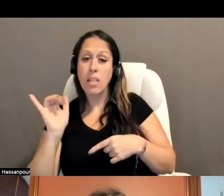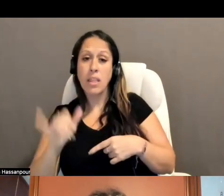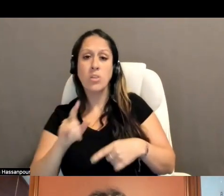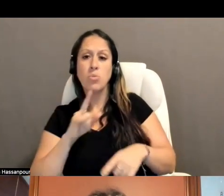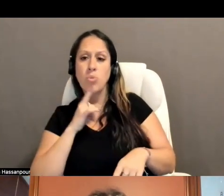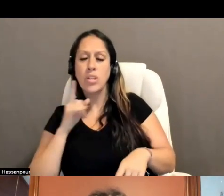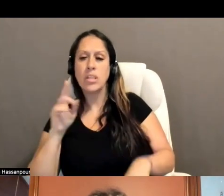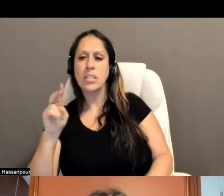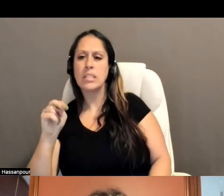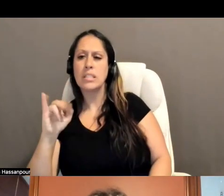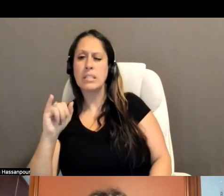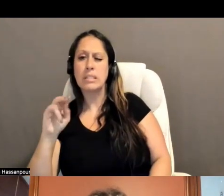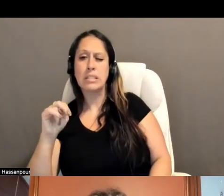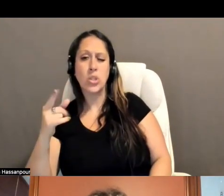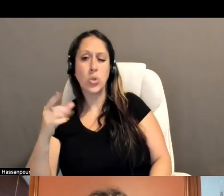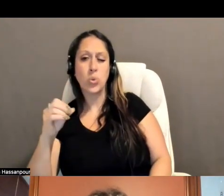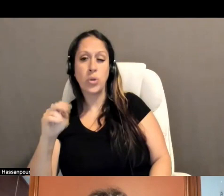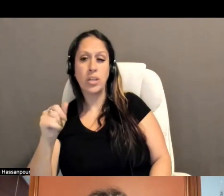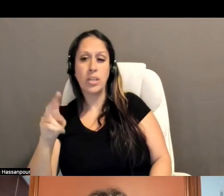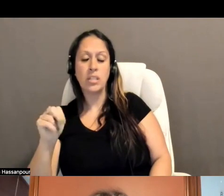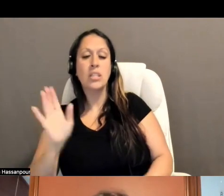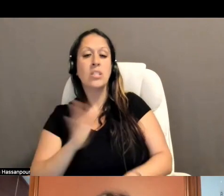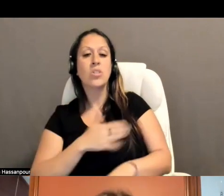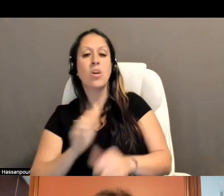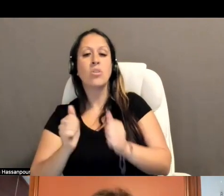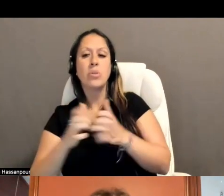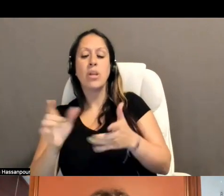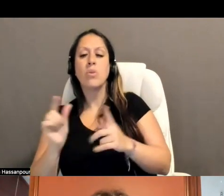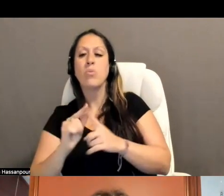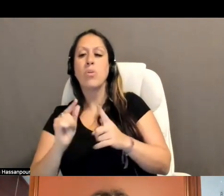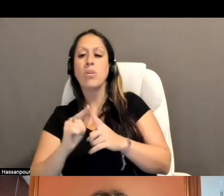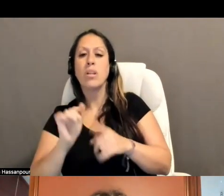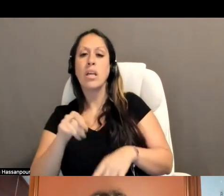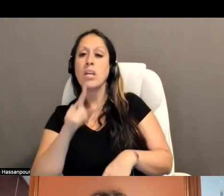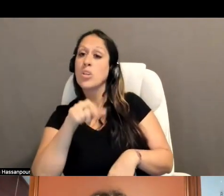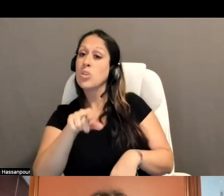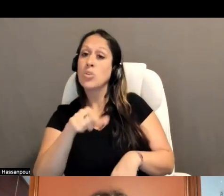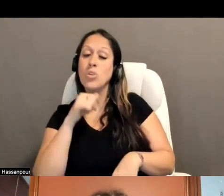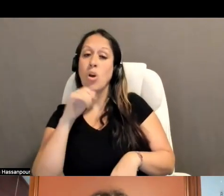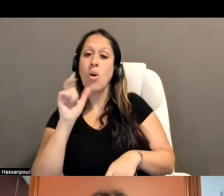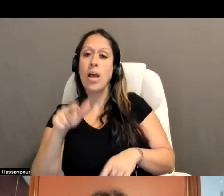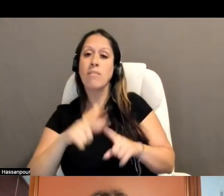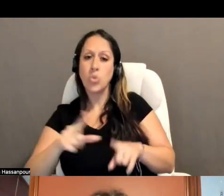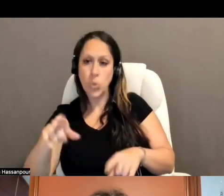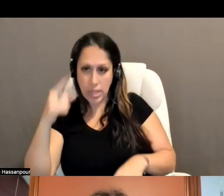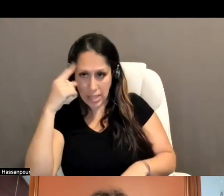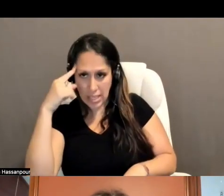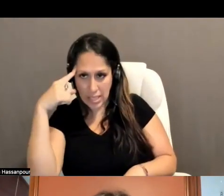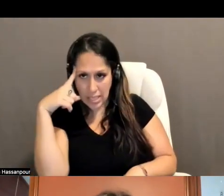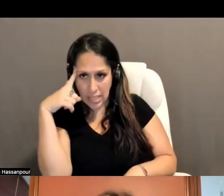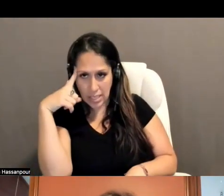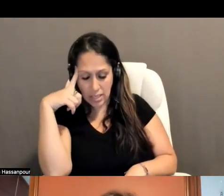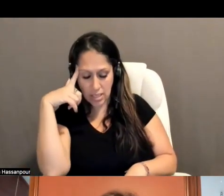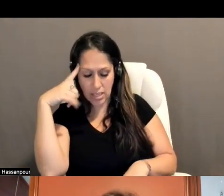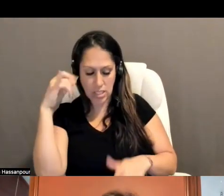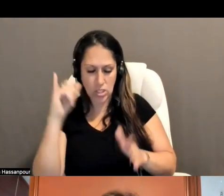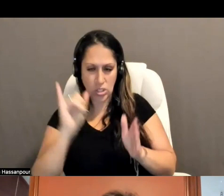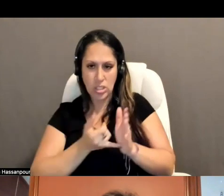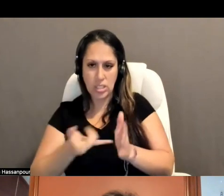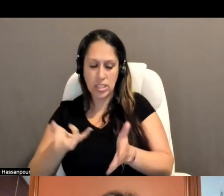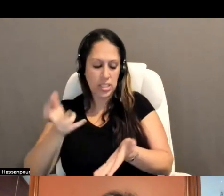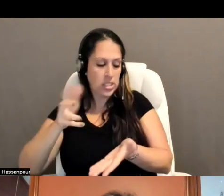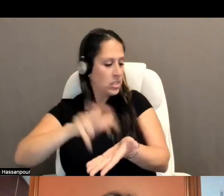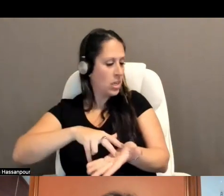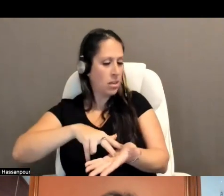called nigunins, they're songs without words, is that you don't have to think. You just get up and